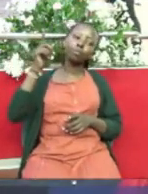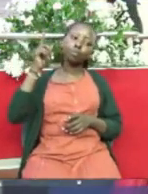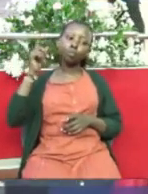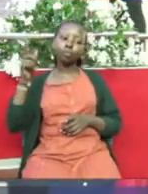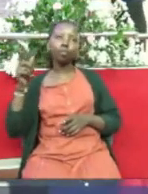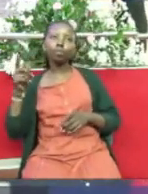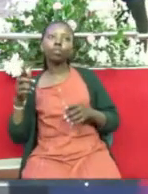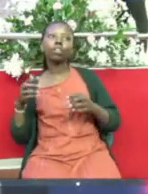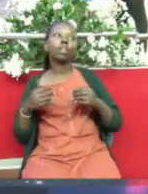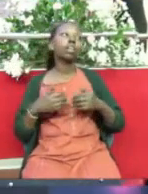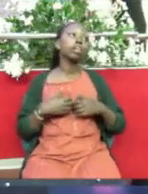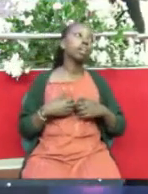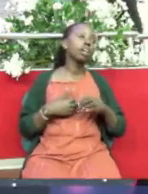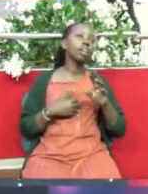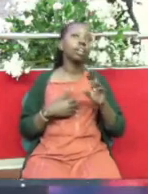God.